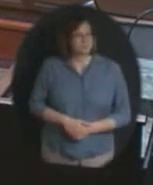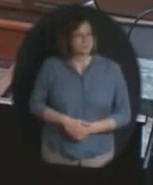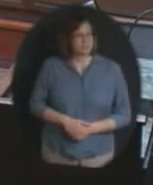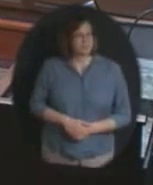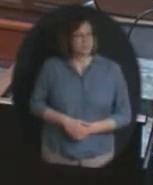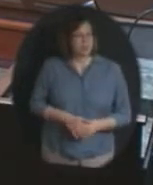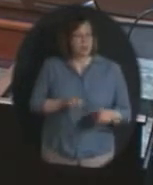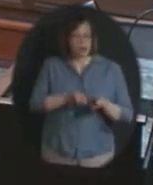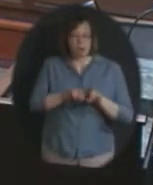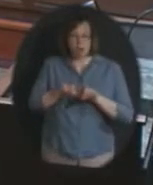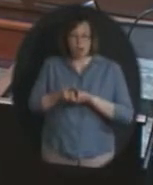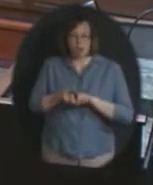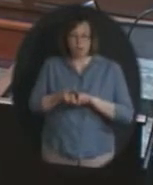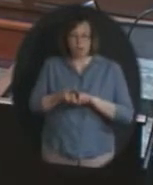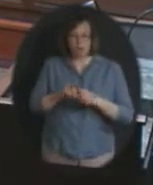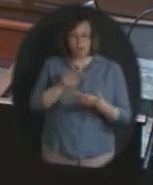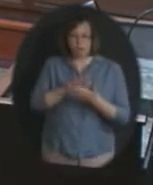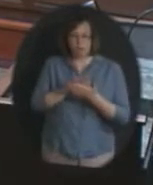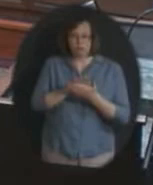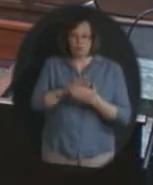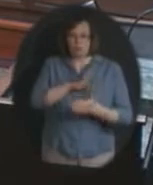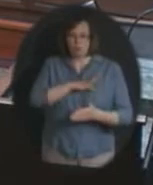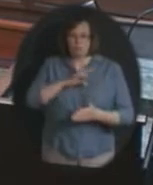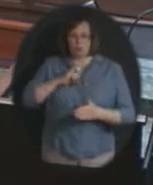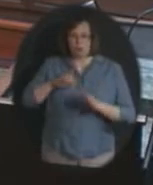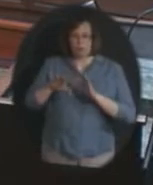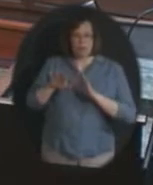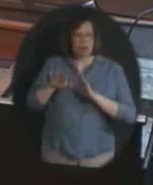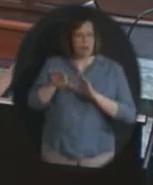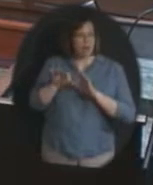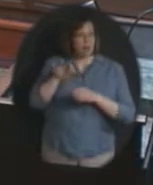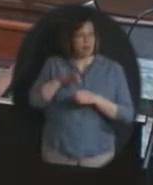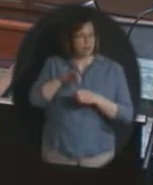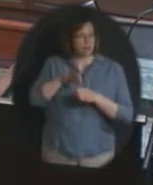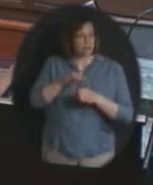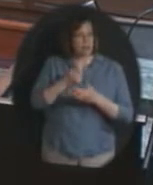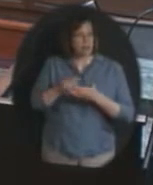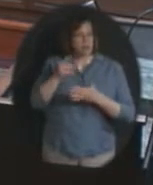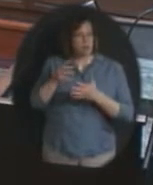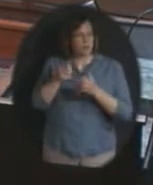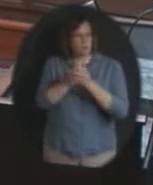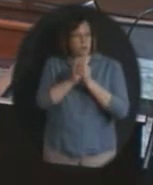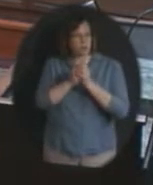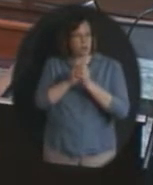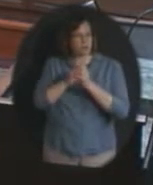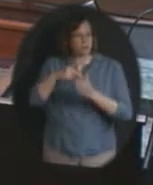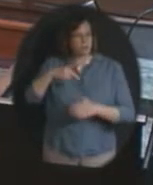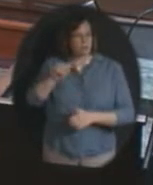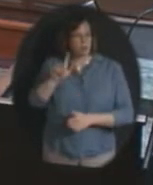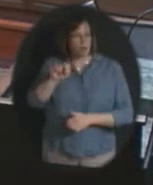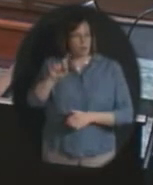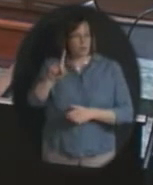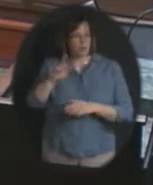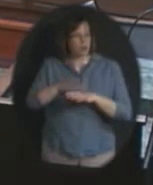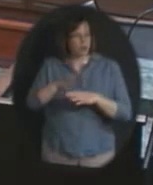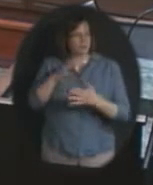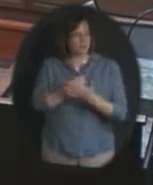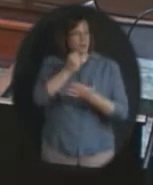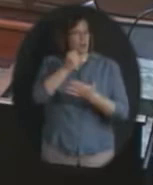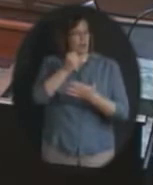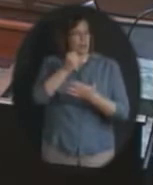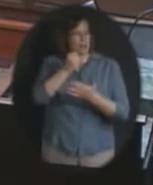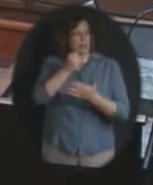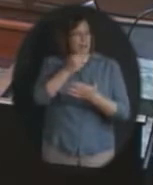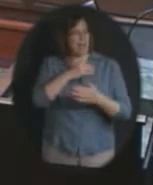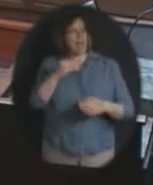And then also there was a school board election last week. I would like to offer my congratulations to Mr. Poland on his victory.